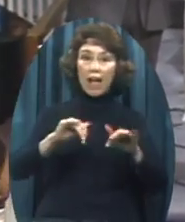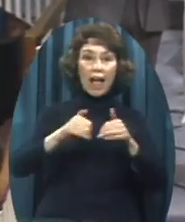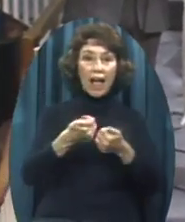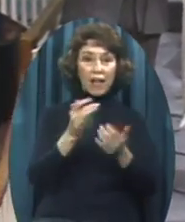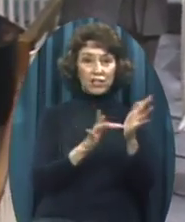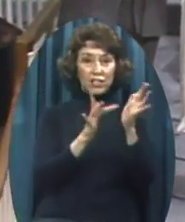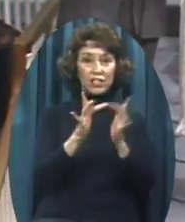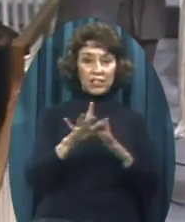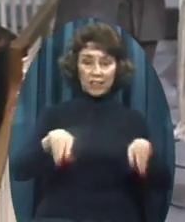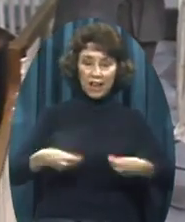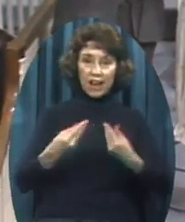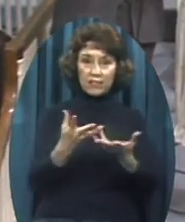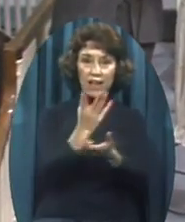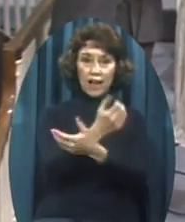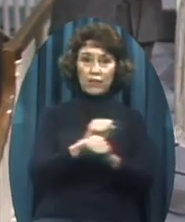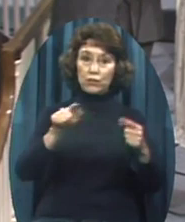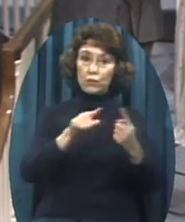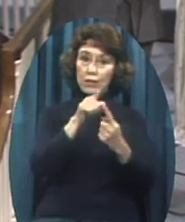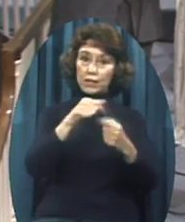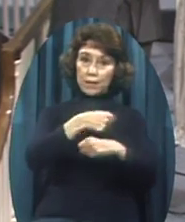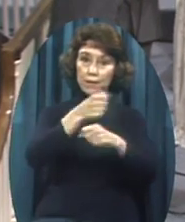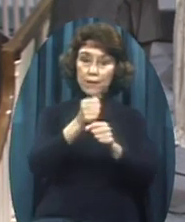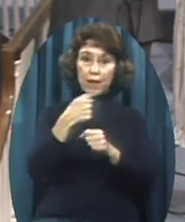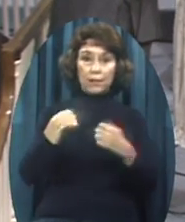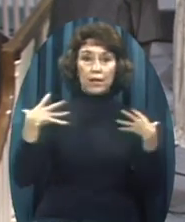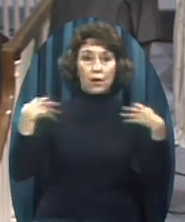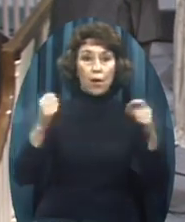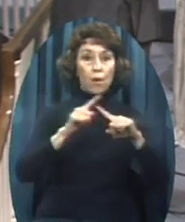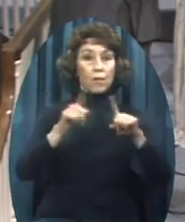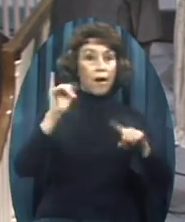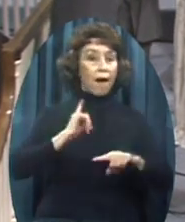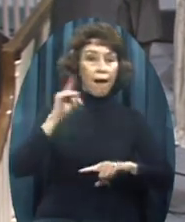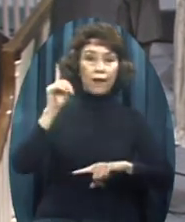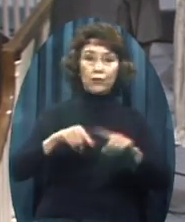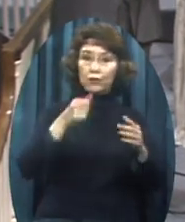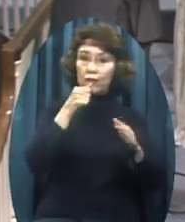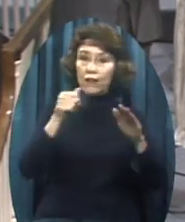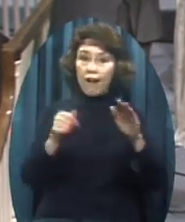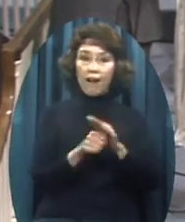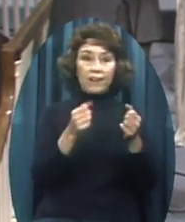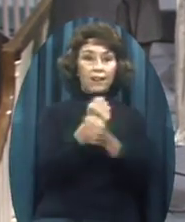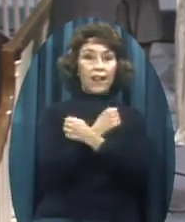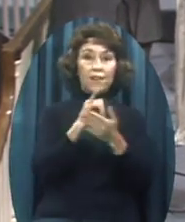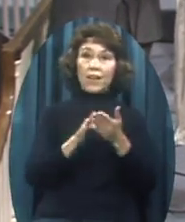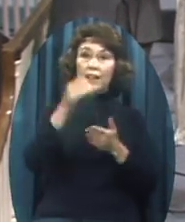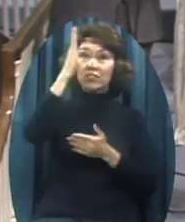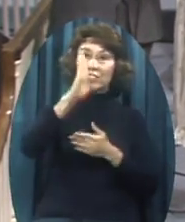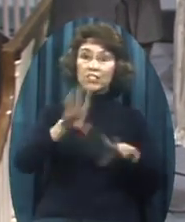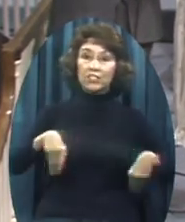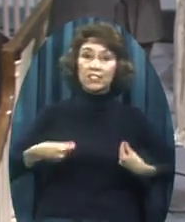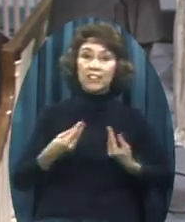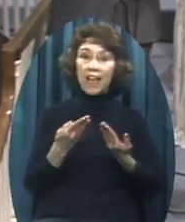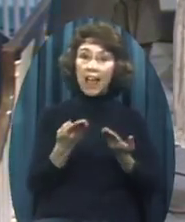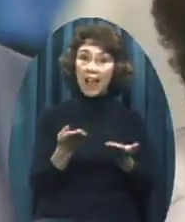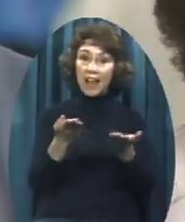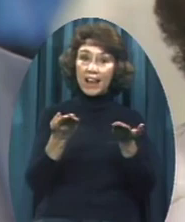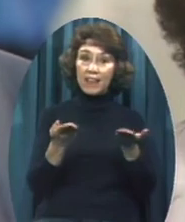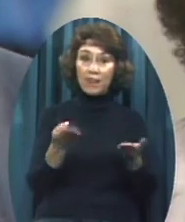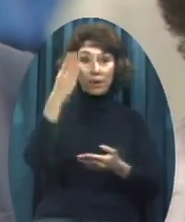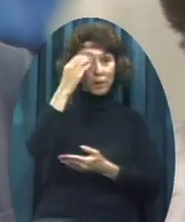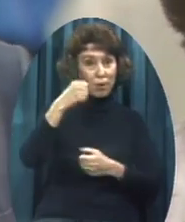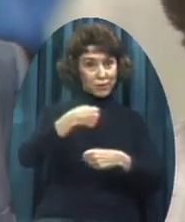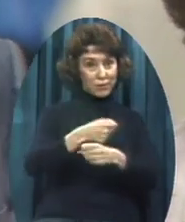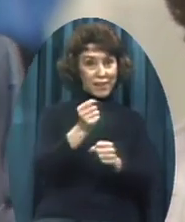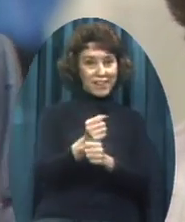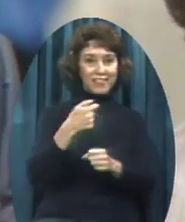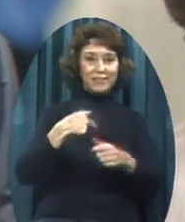brought salvation when he made me whole. But a valley couldn't hide such love as Jesus did impart. Because it makes